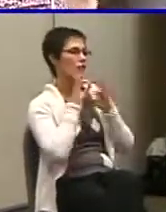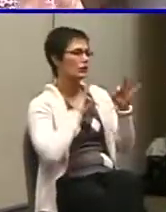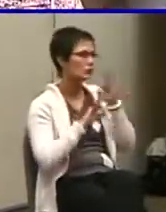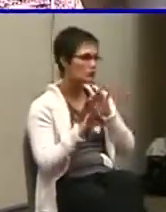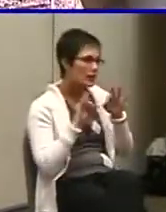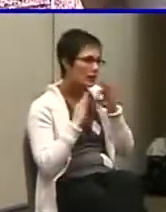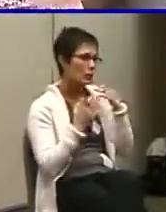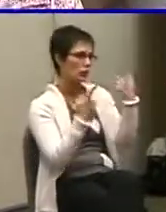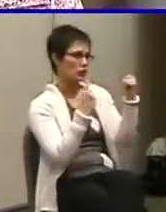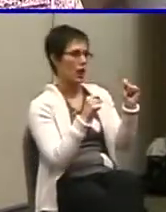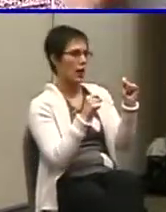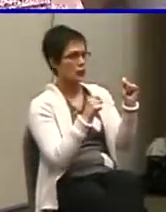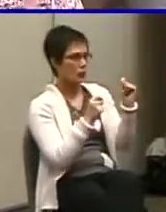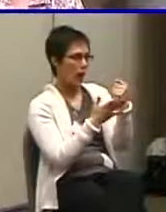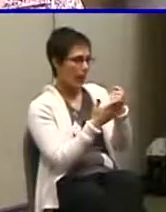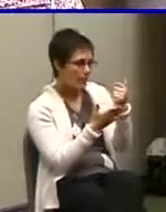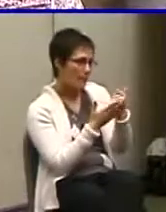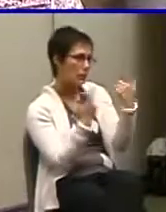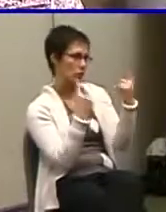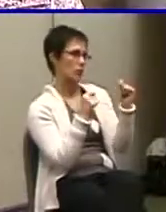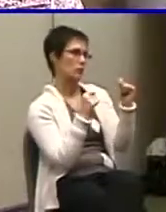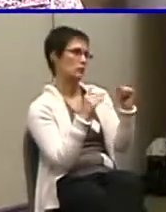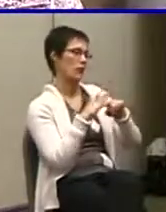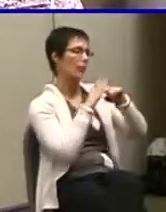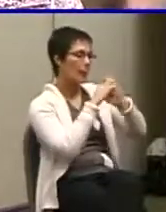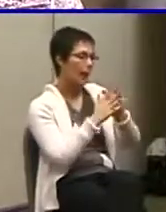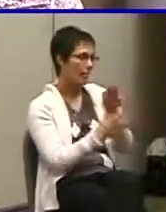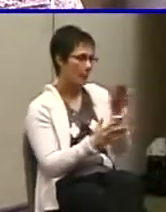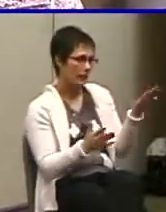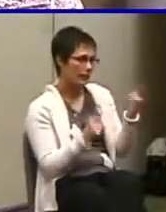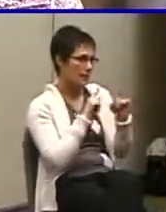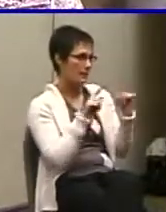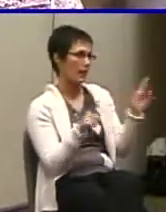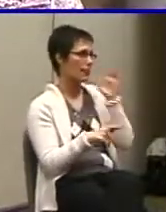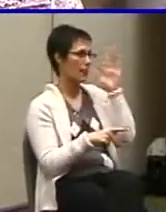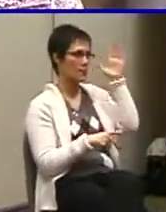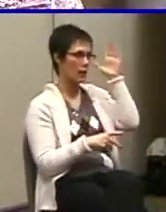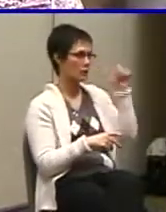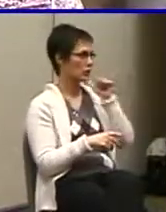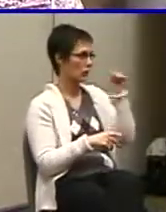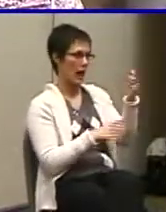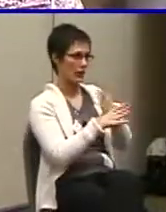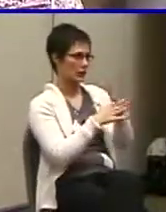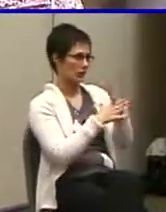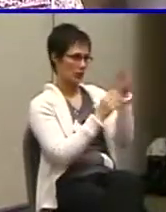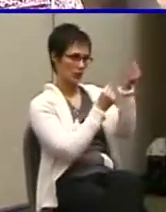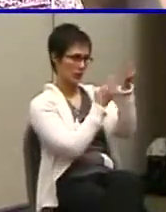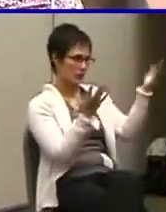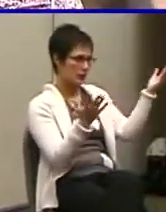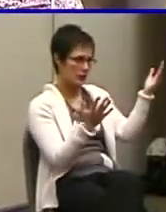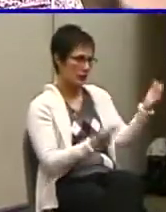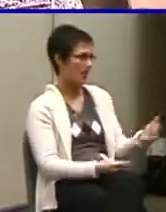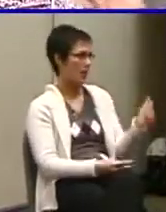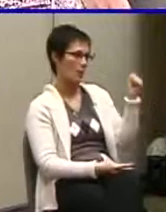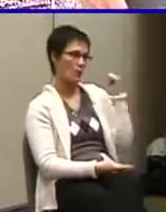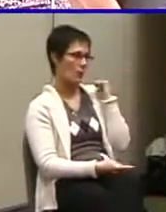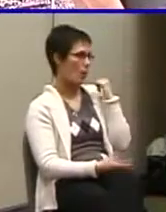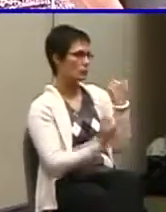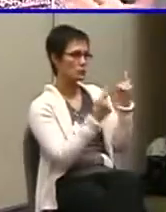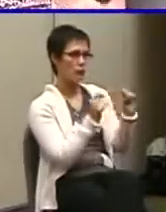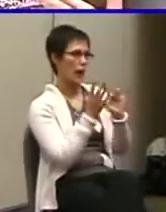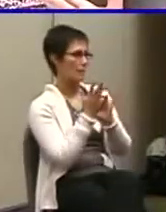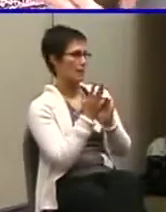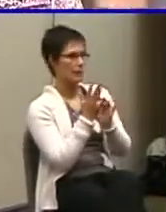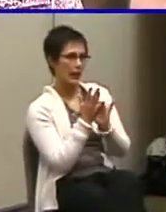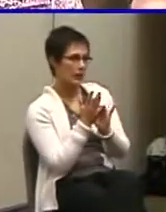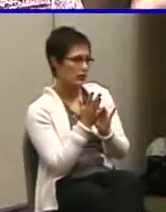we try to implement it and do all this, and the parent sits in a meeting, won't share information, won't, try medication